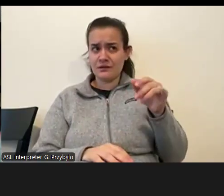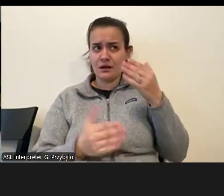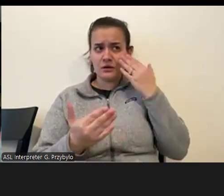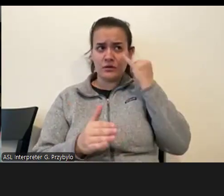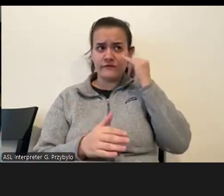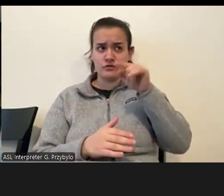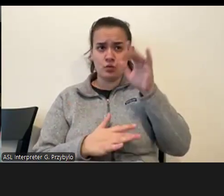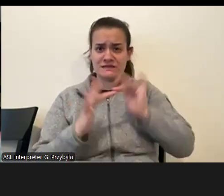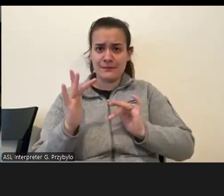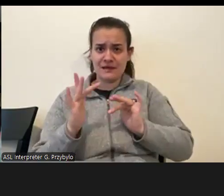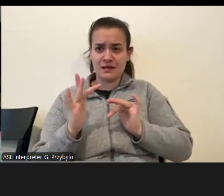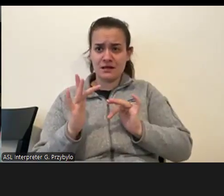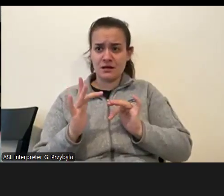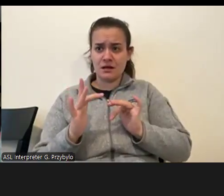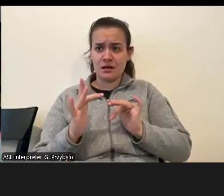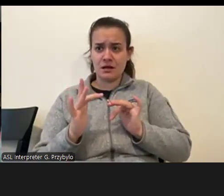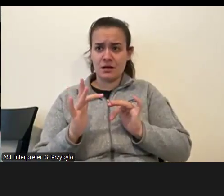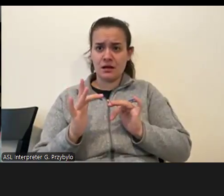skipping.